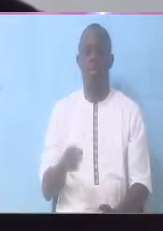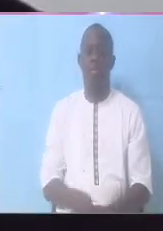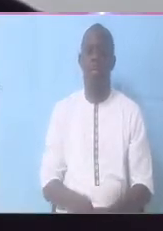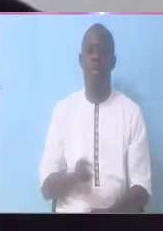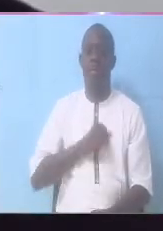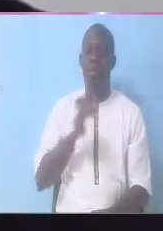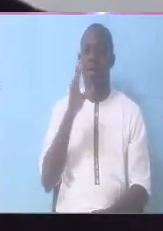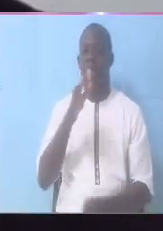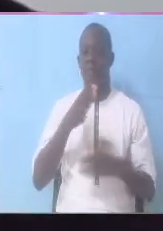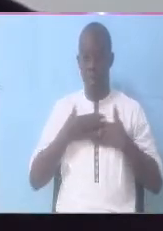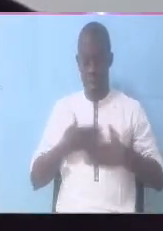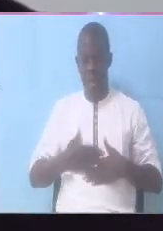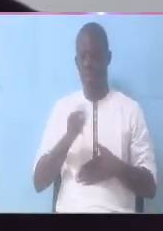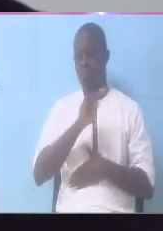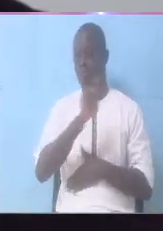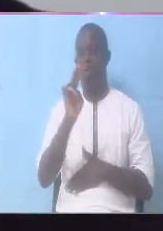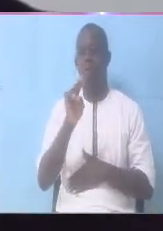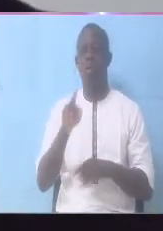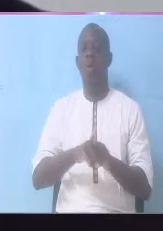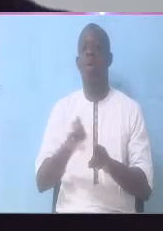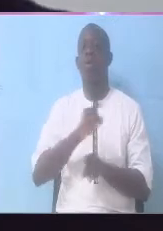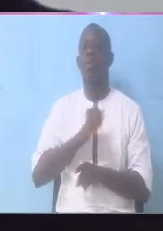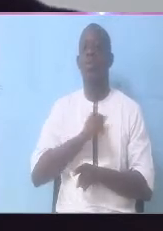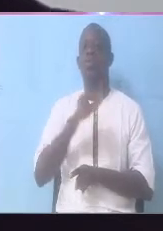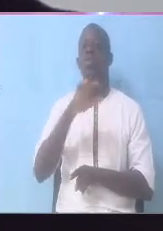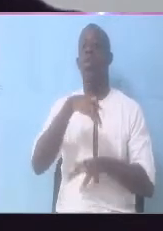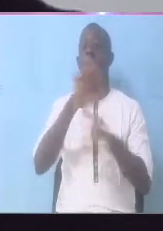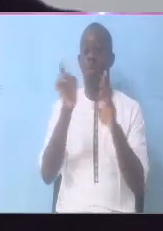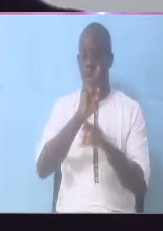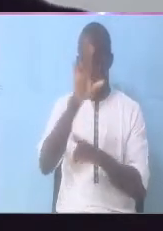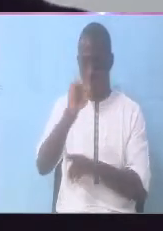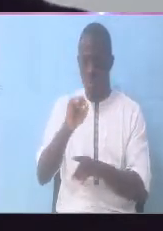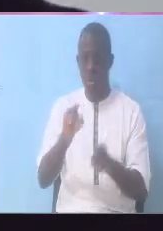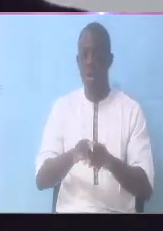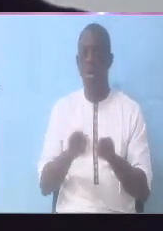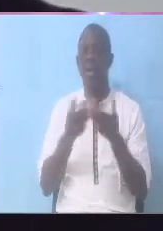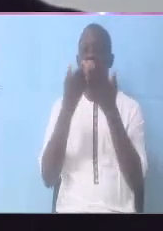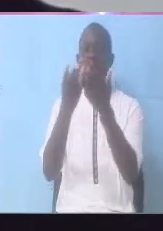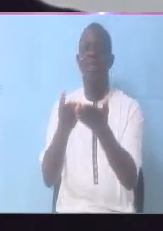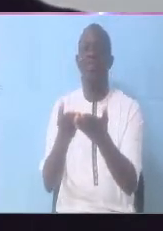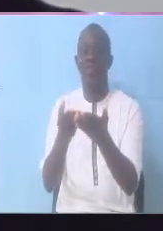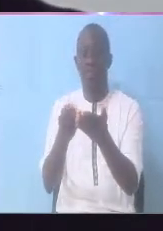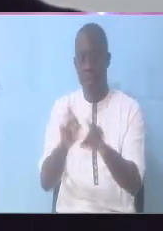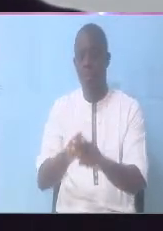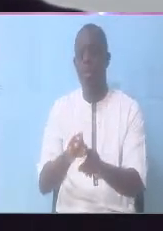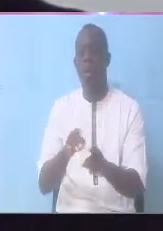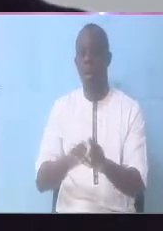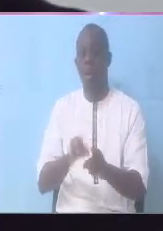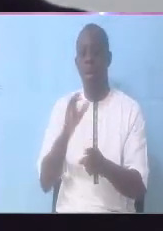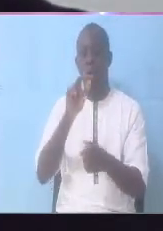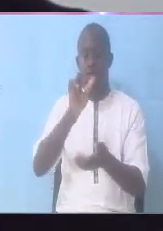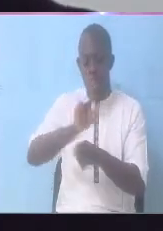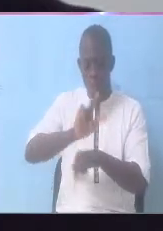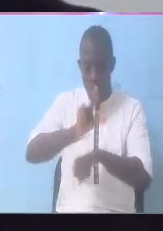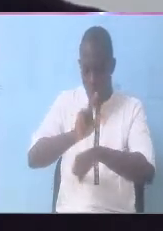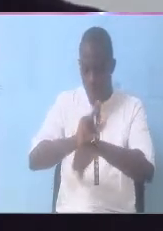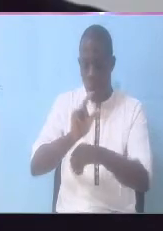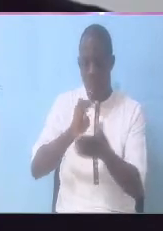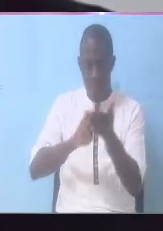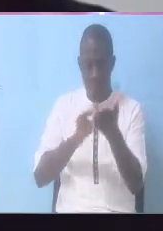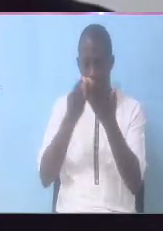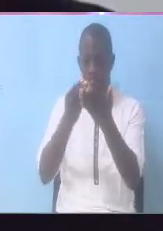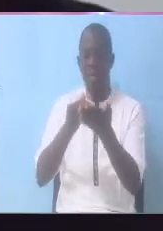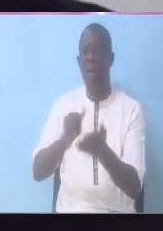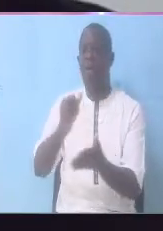physically mishandled. All what I do is they were given concussion and they drink. There was no beating, there was no other physical punishment. No. Ndafala